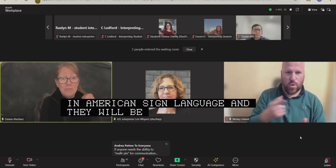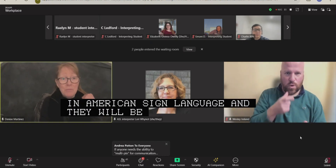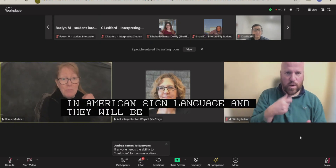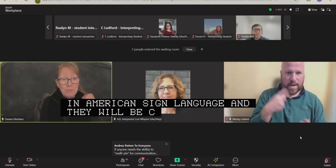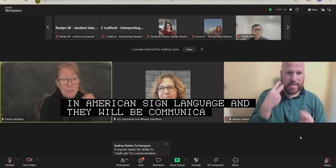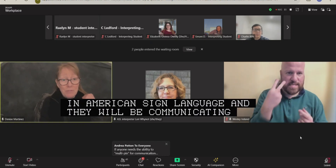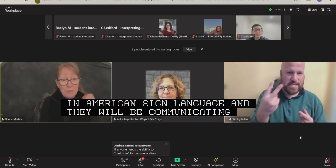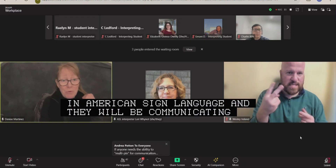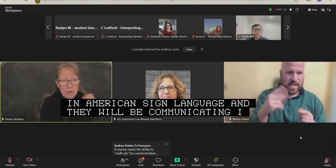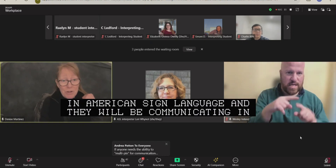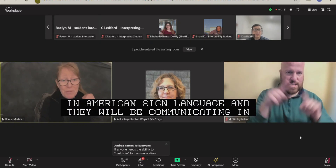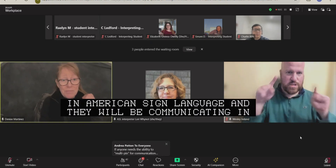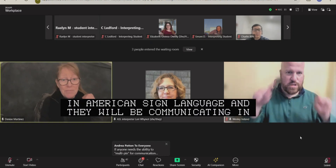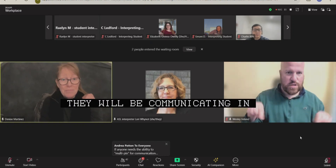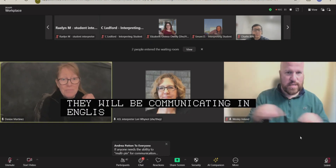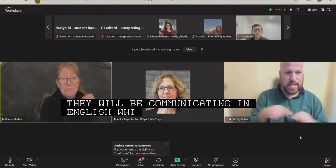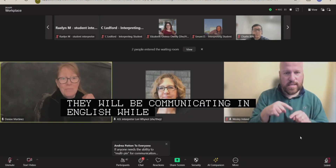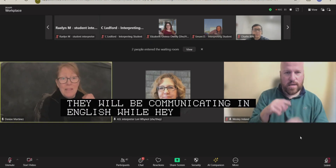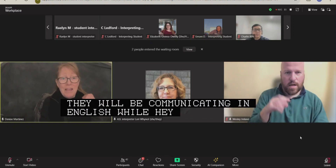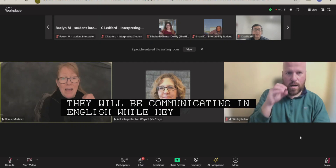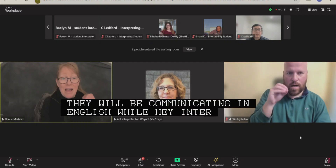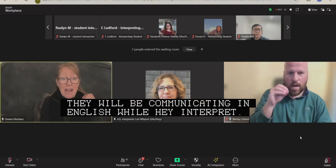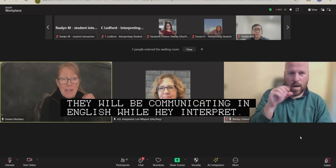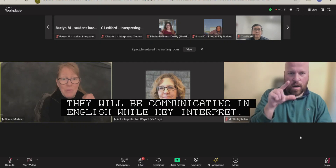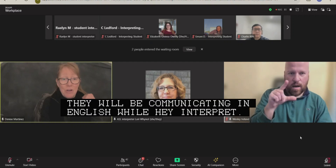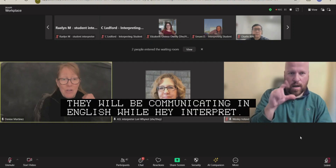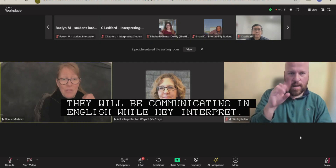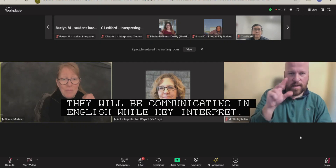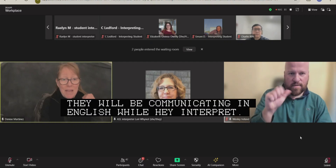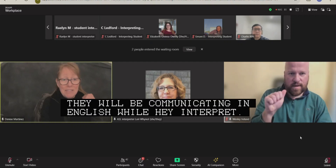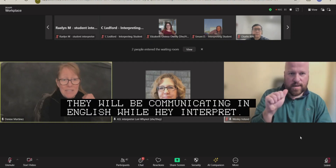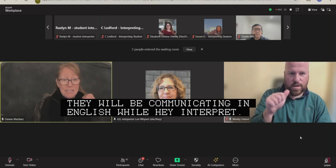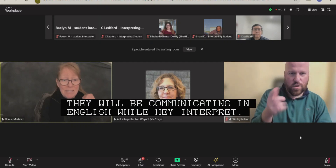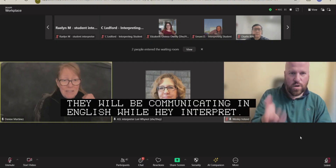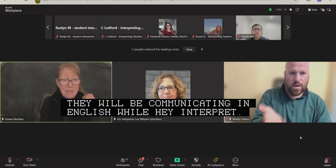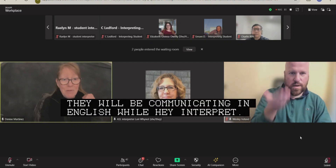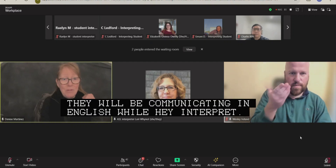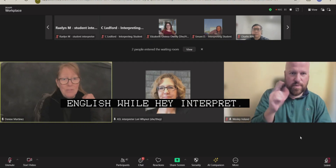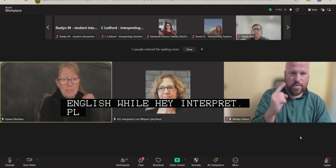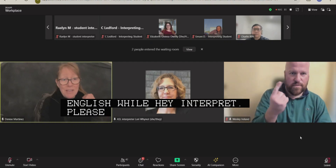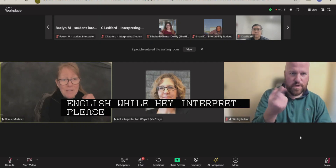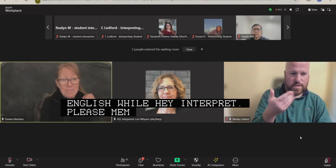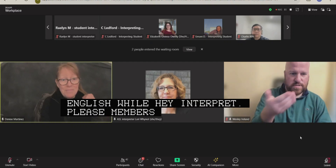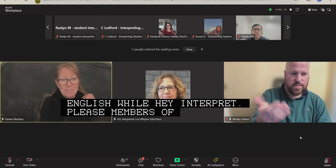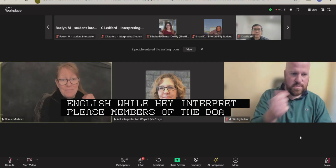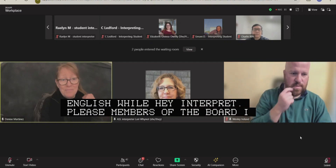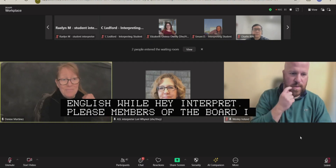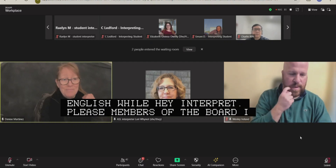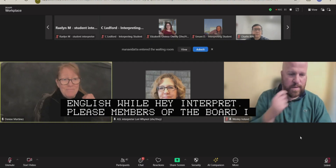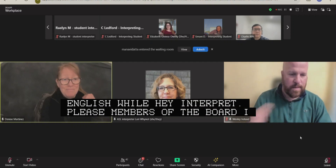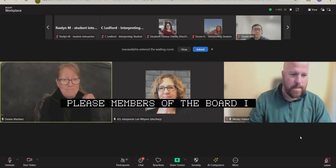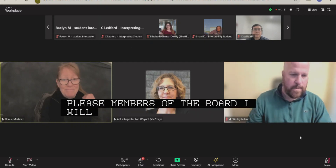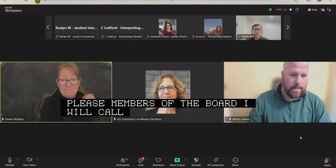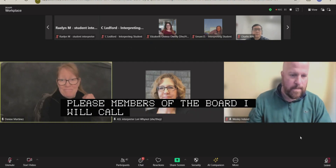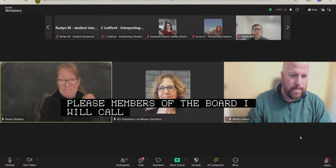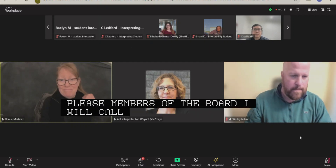Please, for members of the board, I will call them as I see them. Olivia?